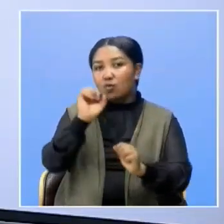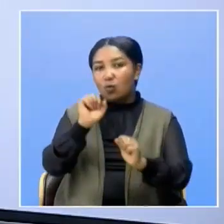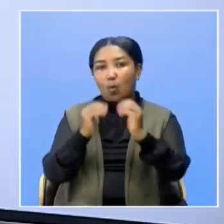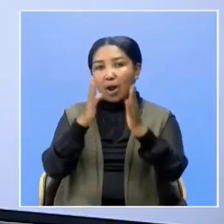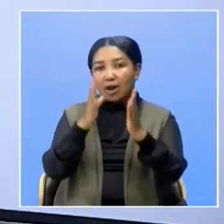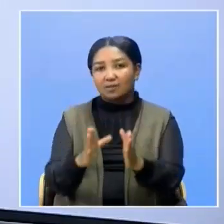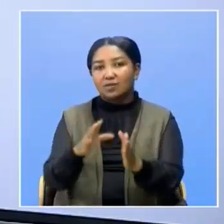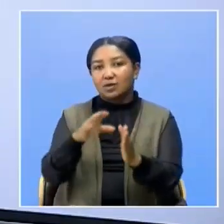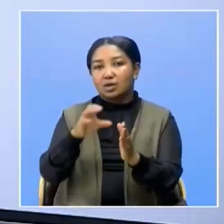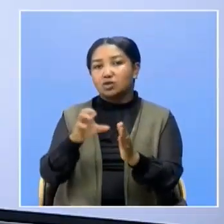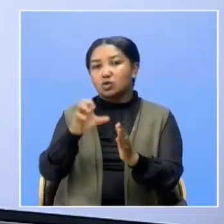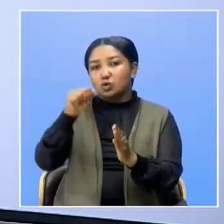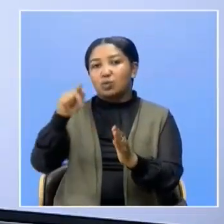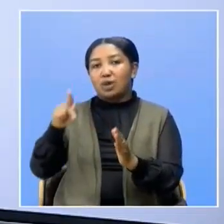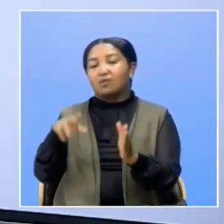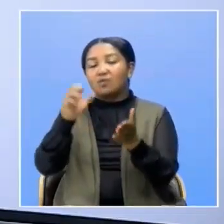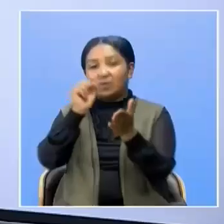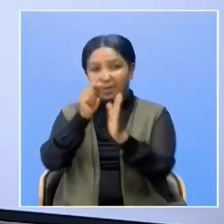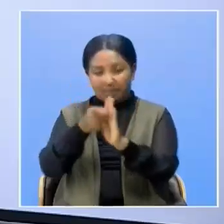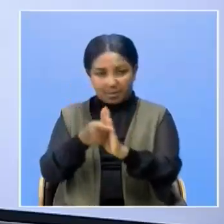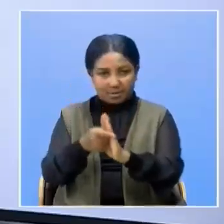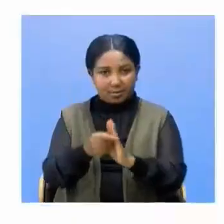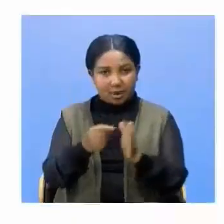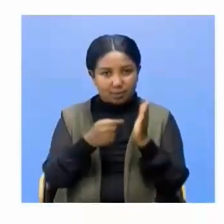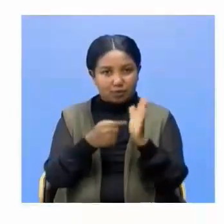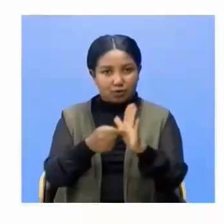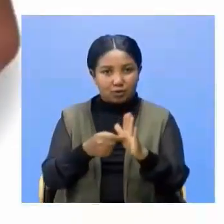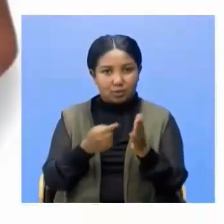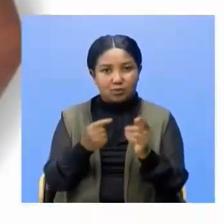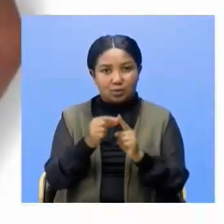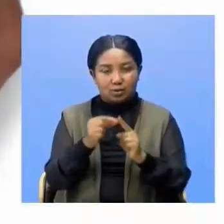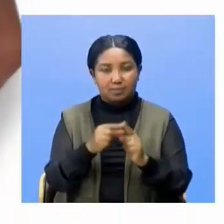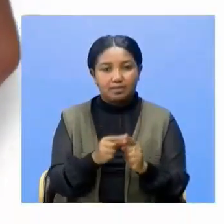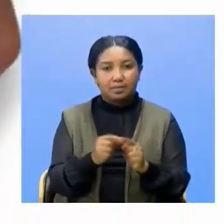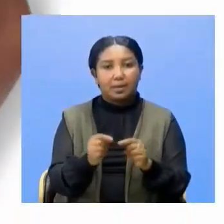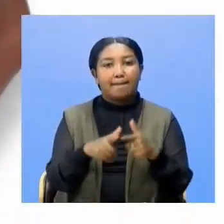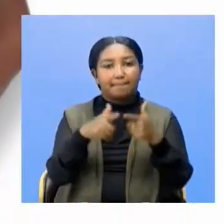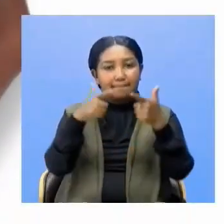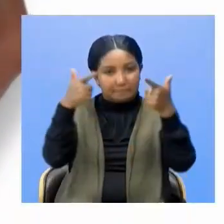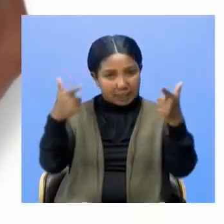and superlative. For example, let me show you this word, big.